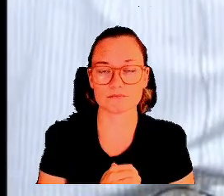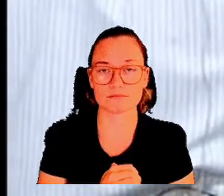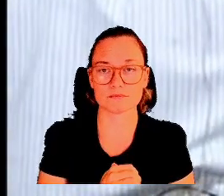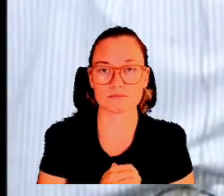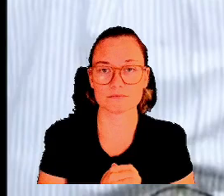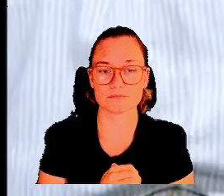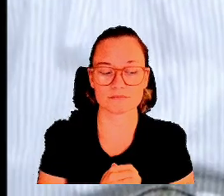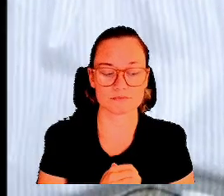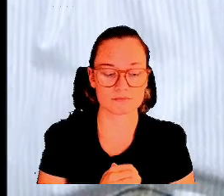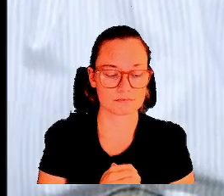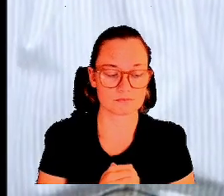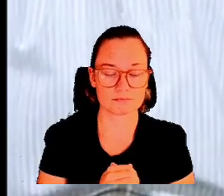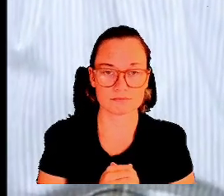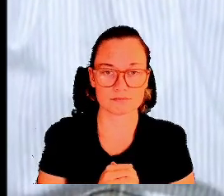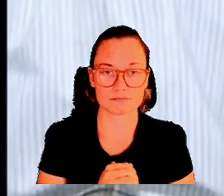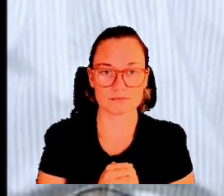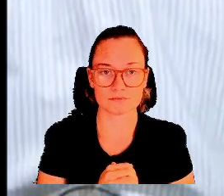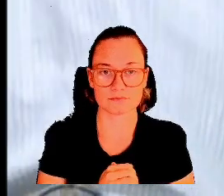3,